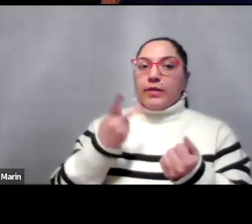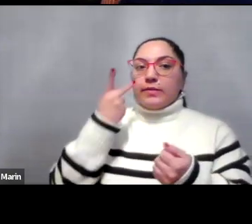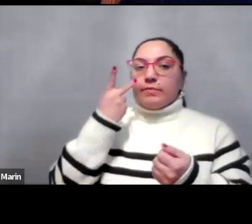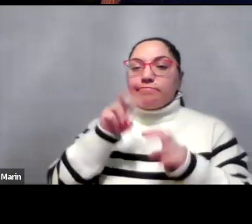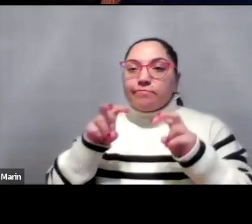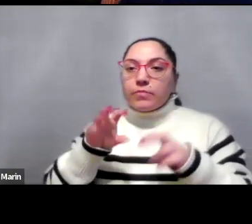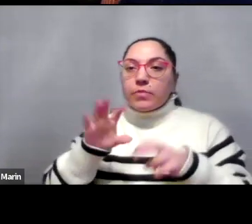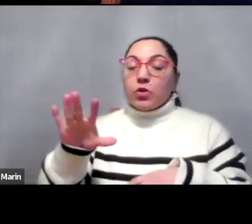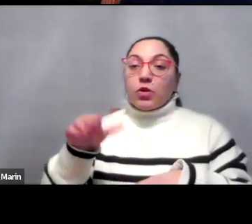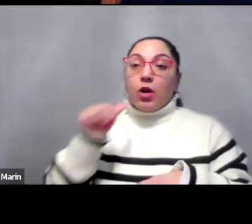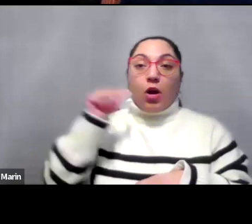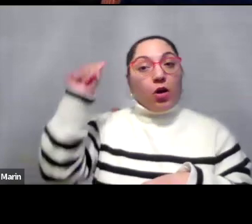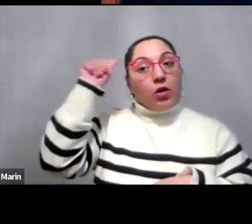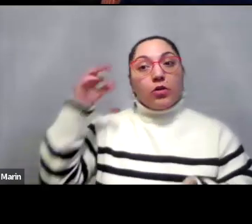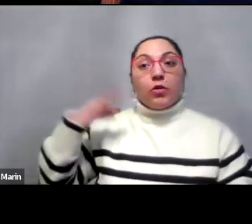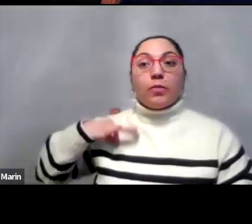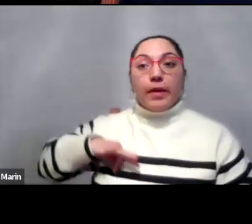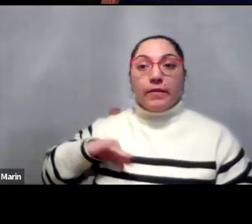benefits for